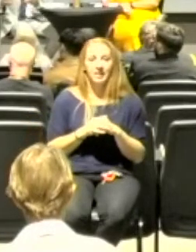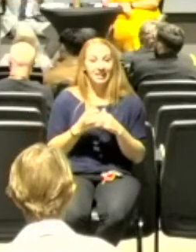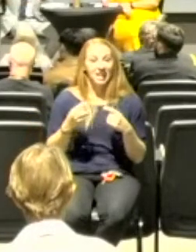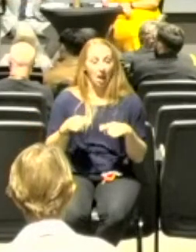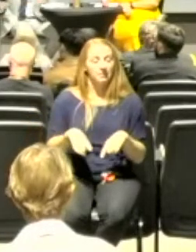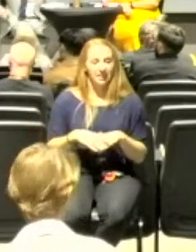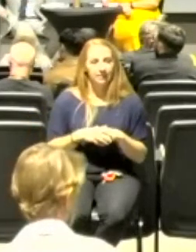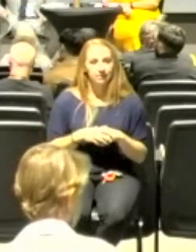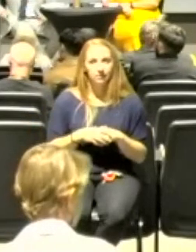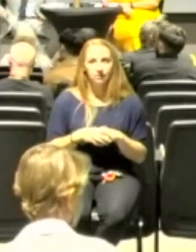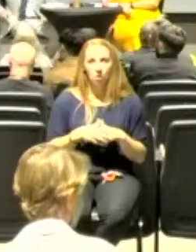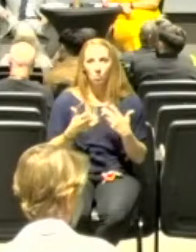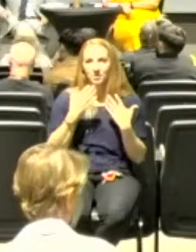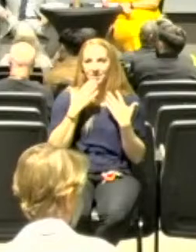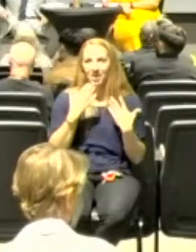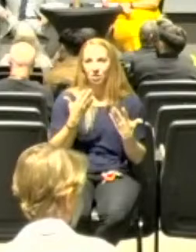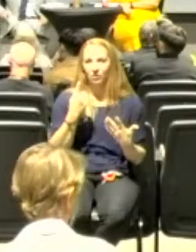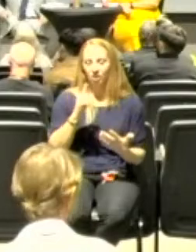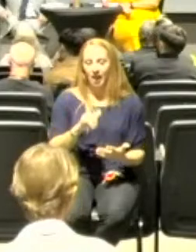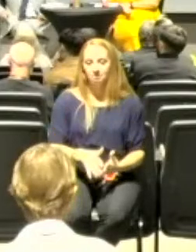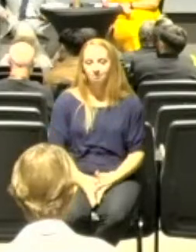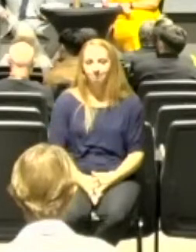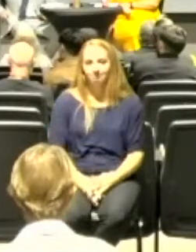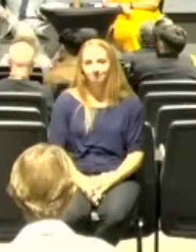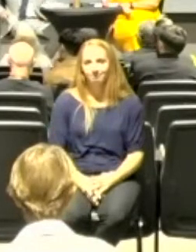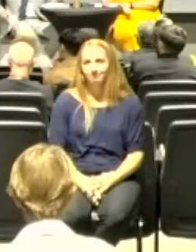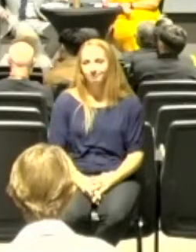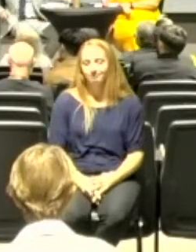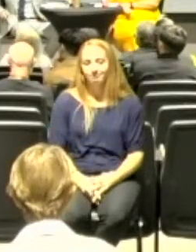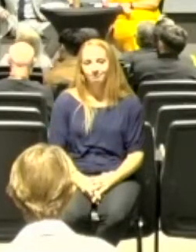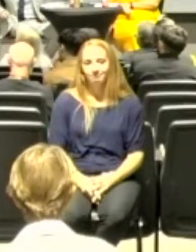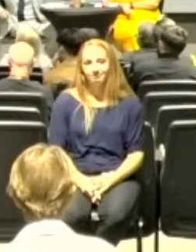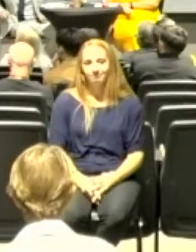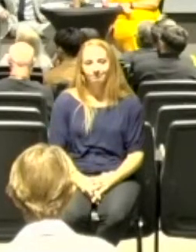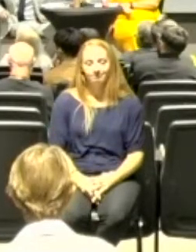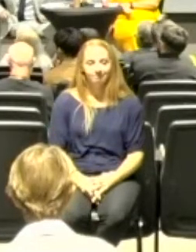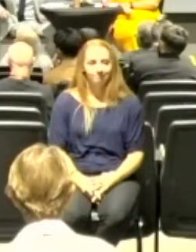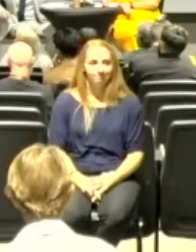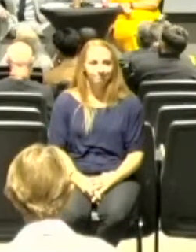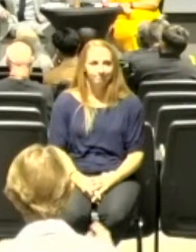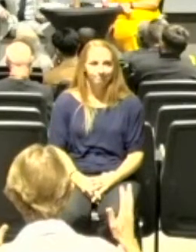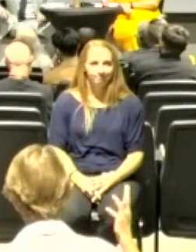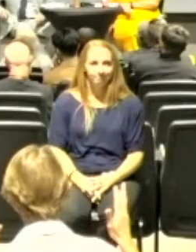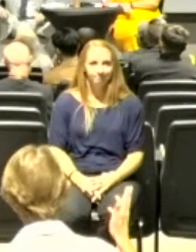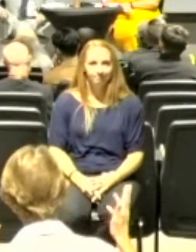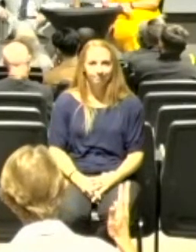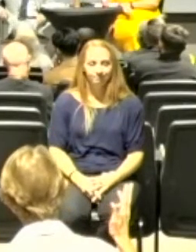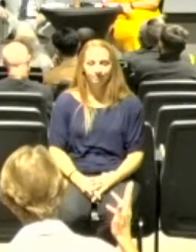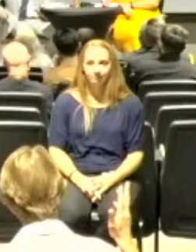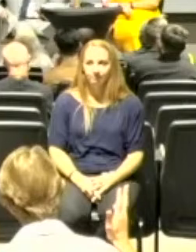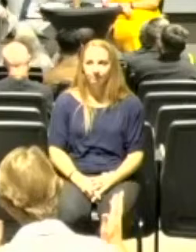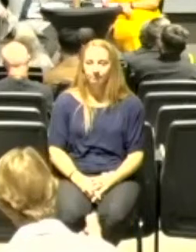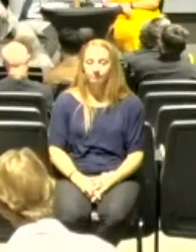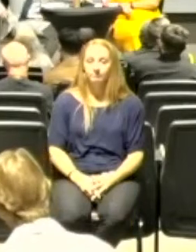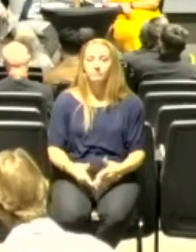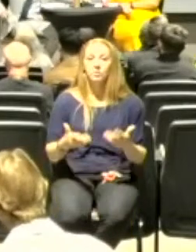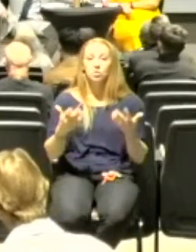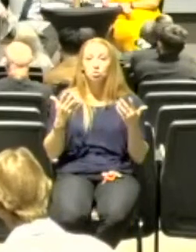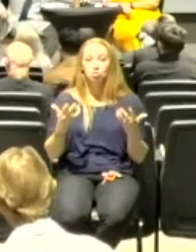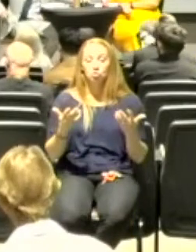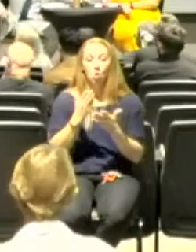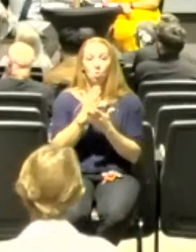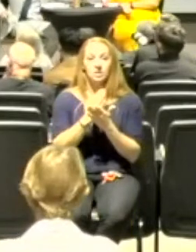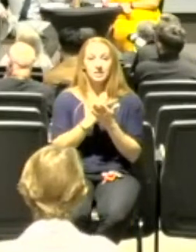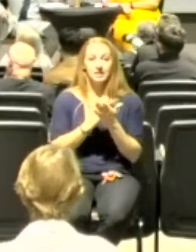it's happening. So thank you for that. Great, thank you. Wonderful. So some